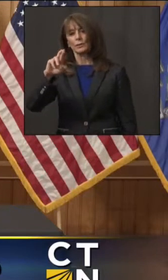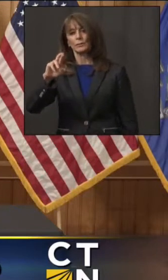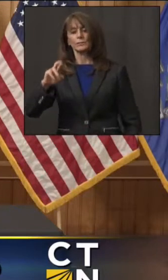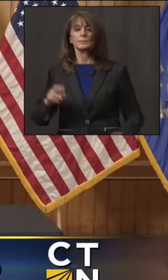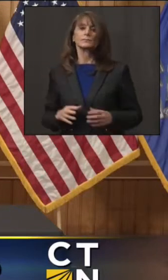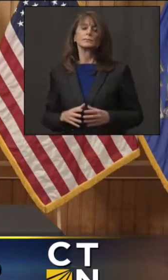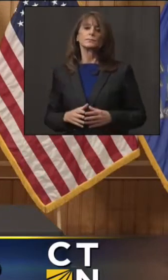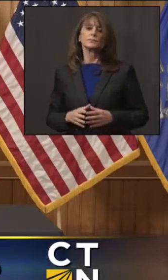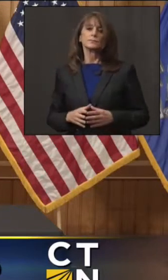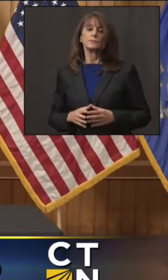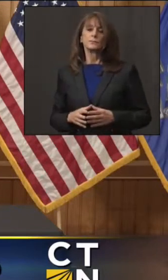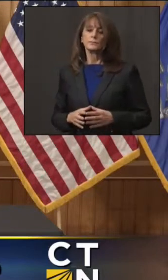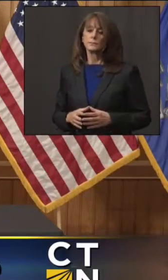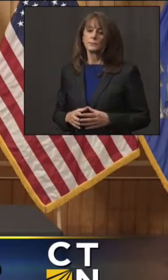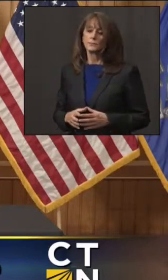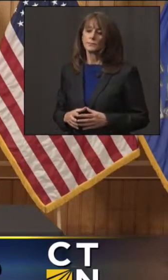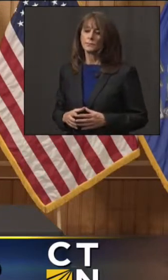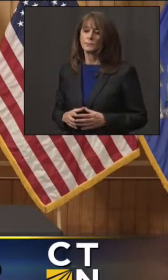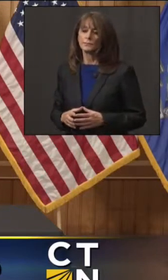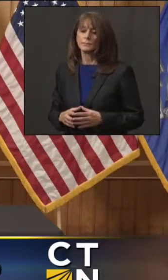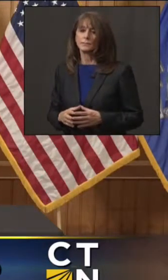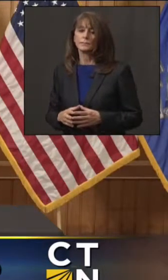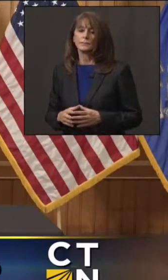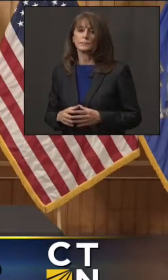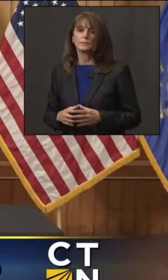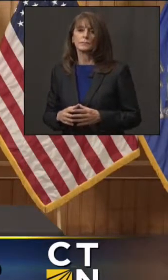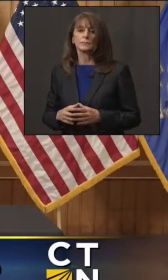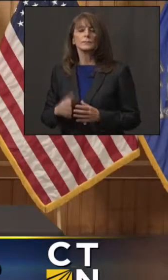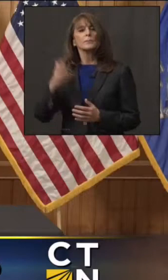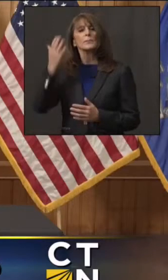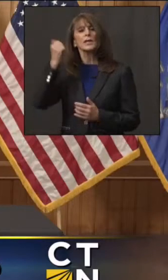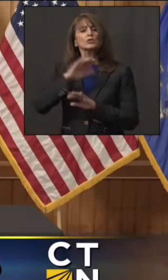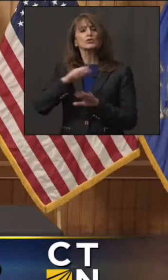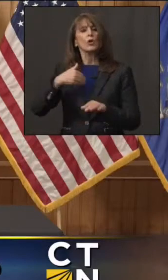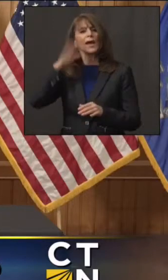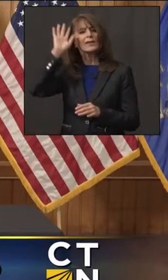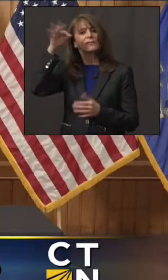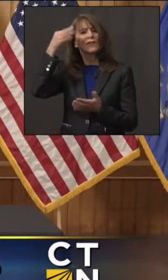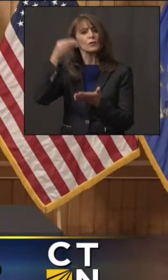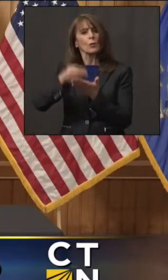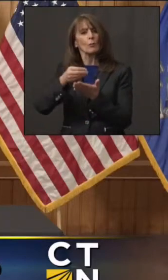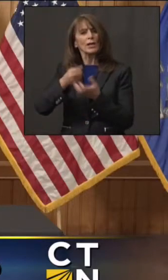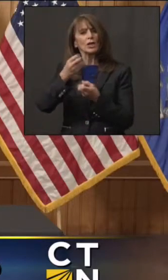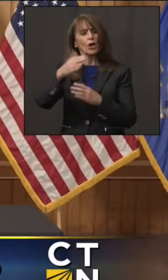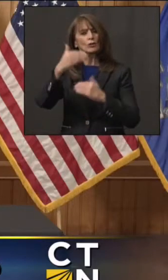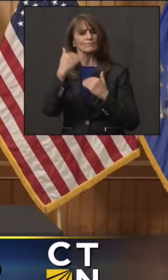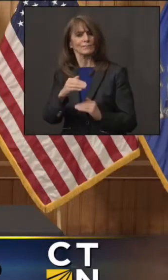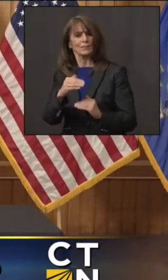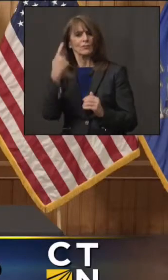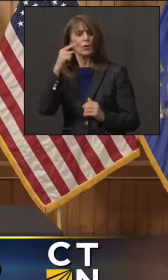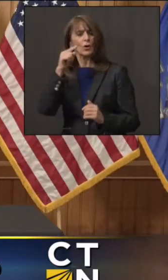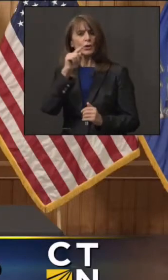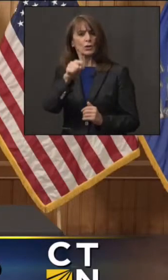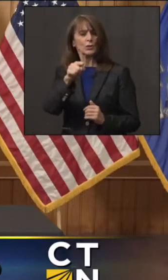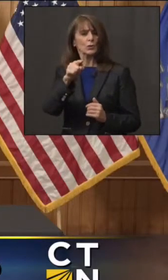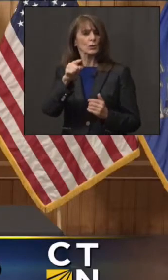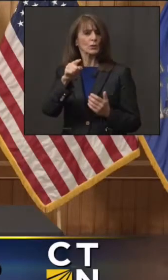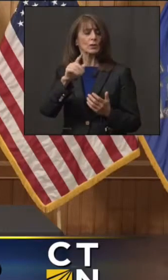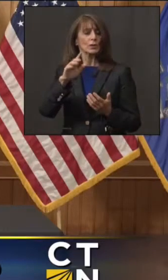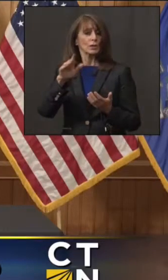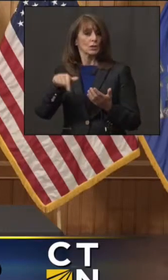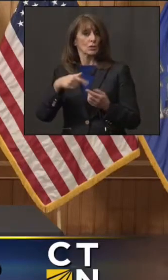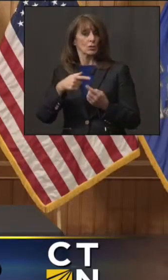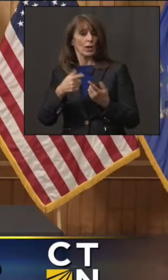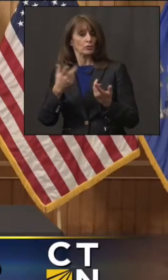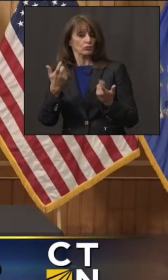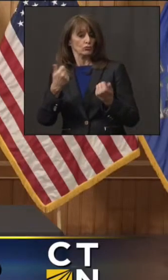Governor, does the absence of a federal aid package constrain you in any way as far as when you look at